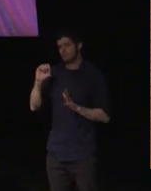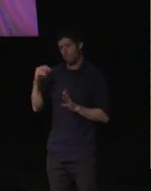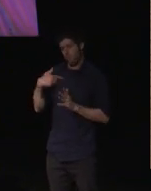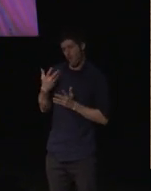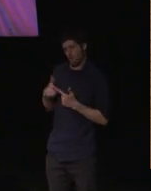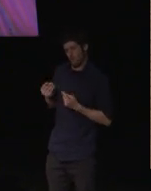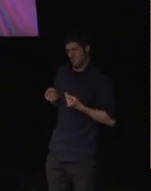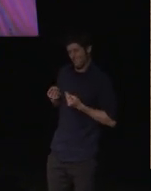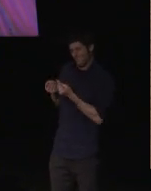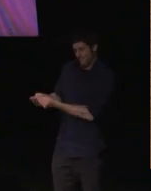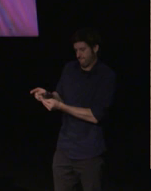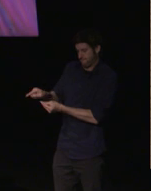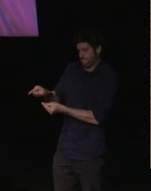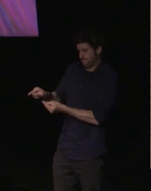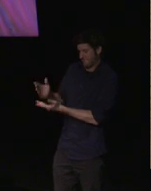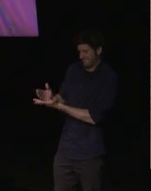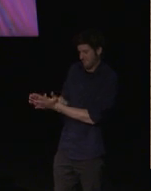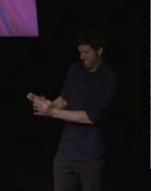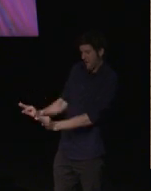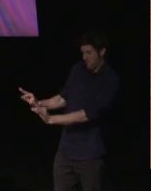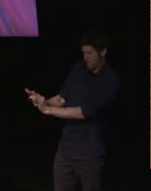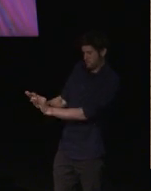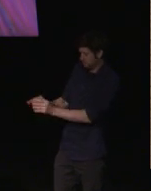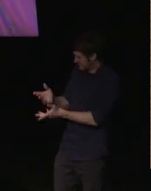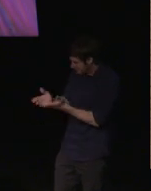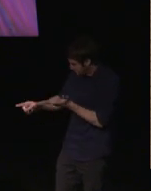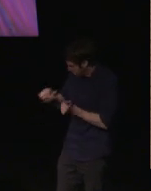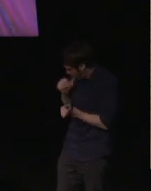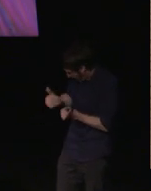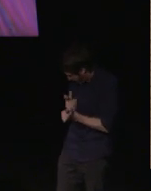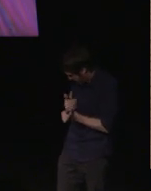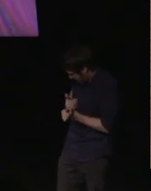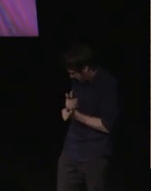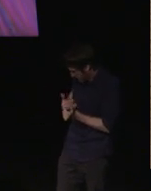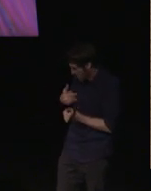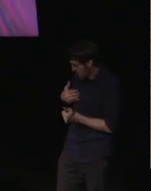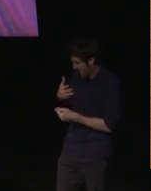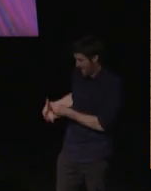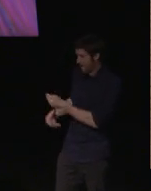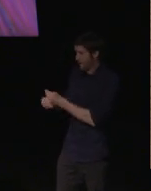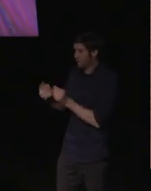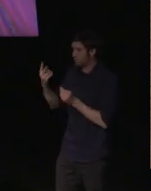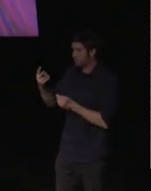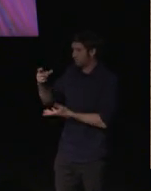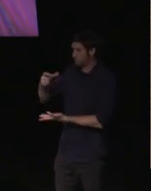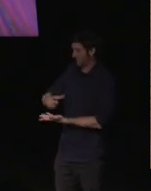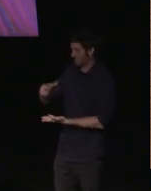something that the gamers didn't have. So we put two big buttons on the top.